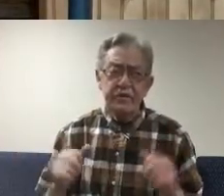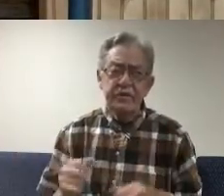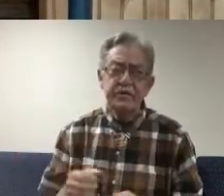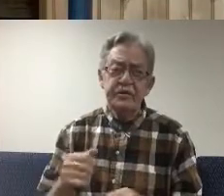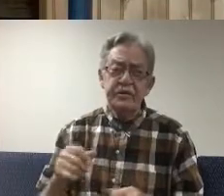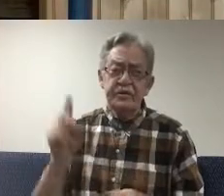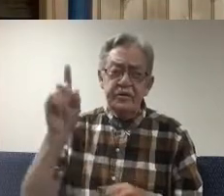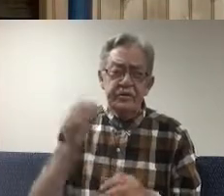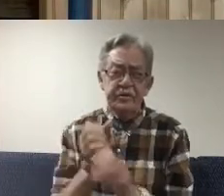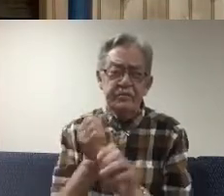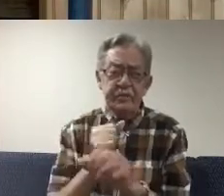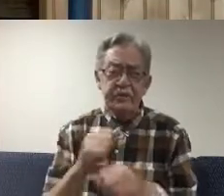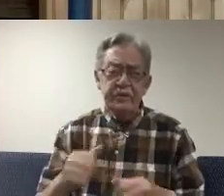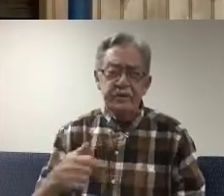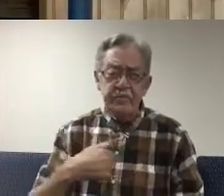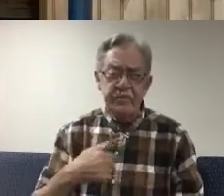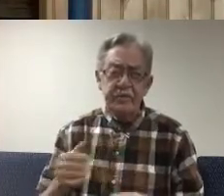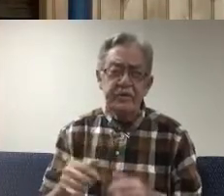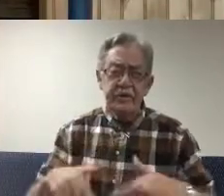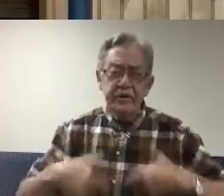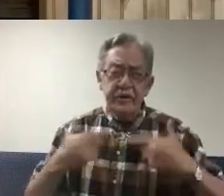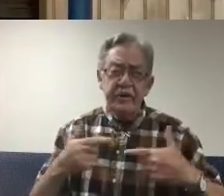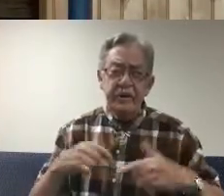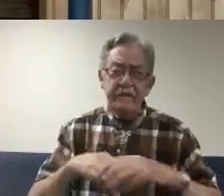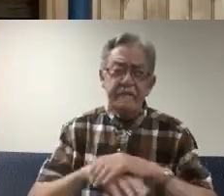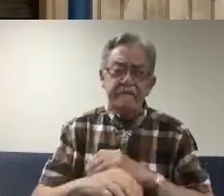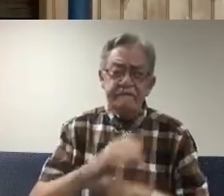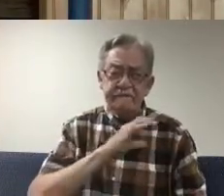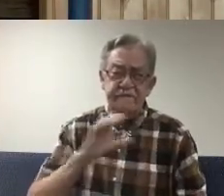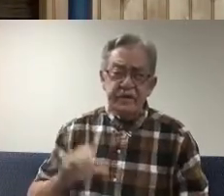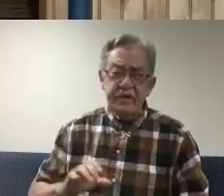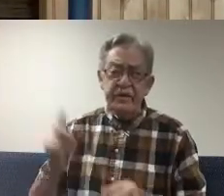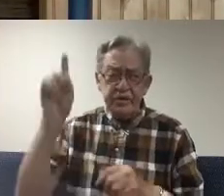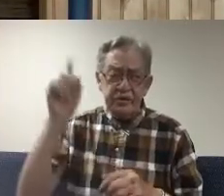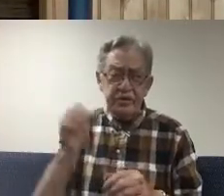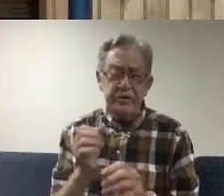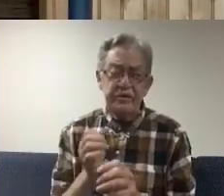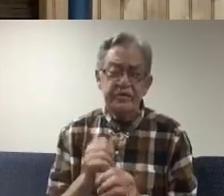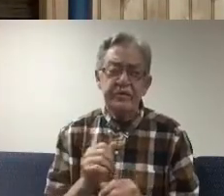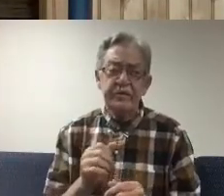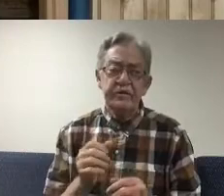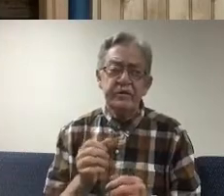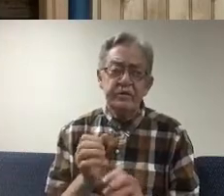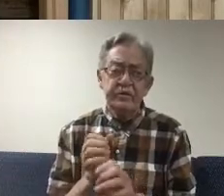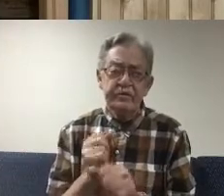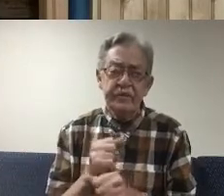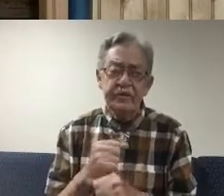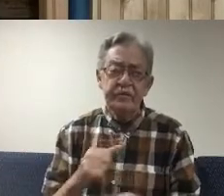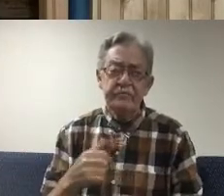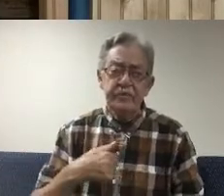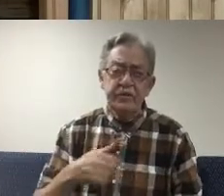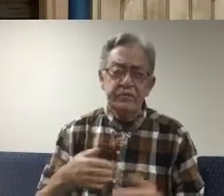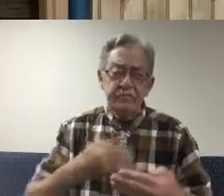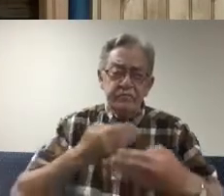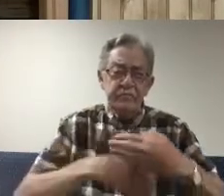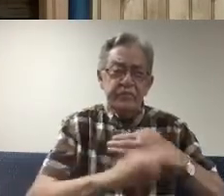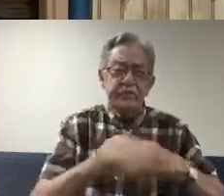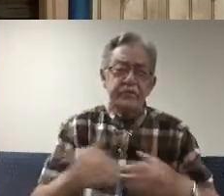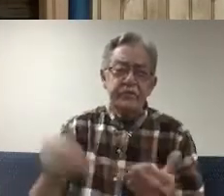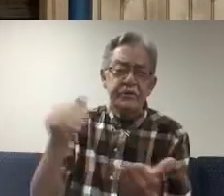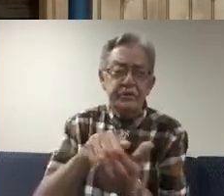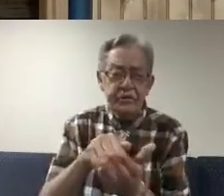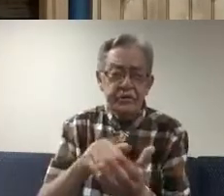follow after, we all once lived in. We all carried out the desires of the body and the mind. Not just